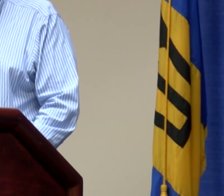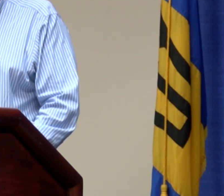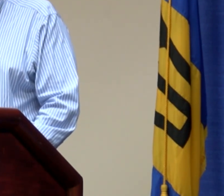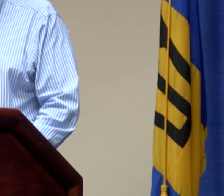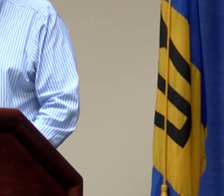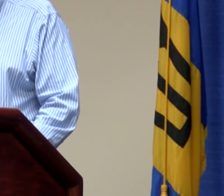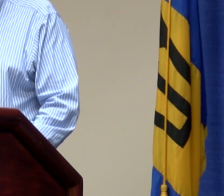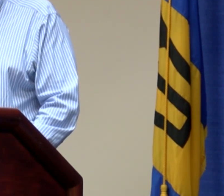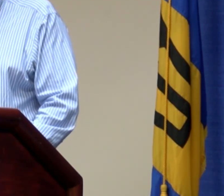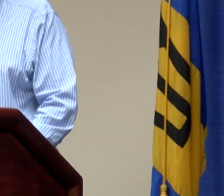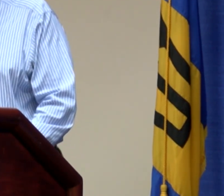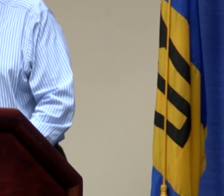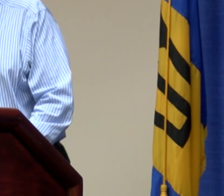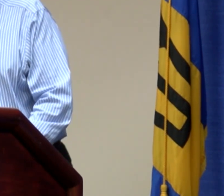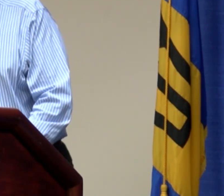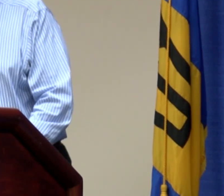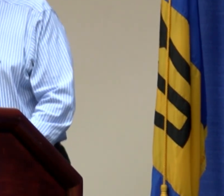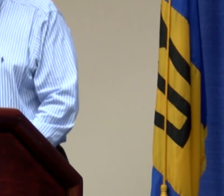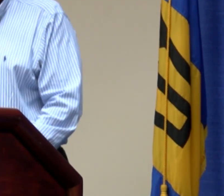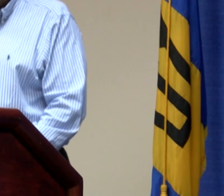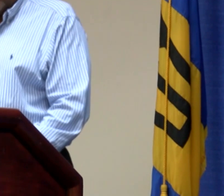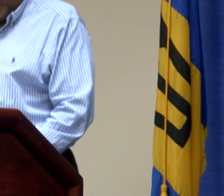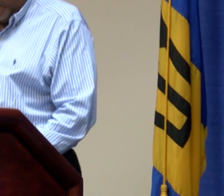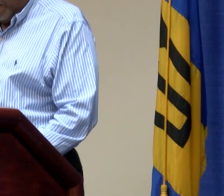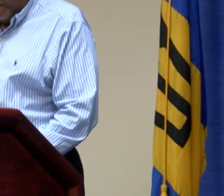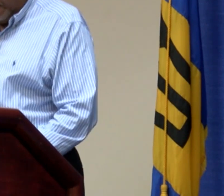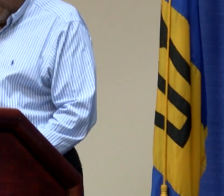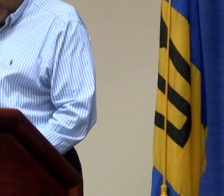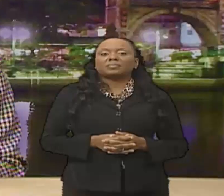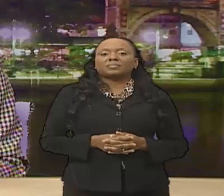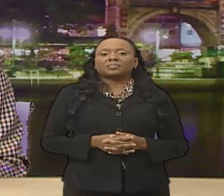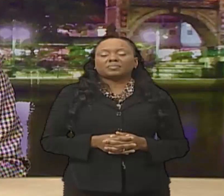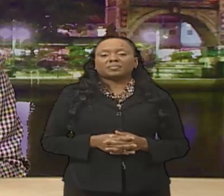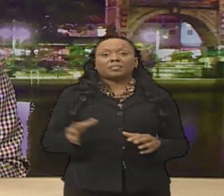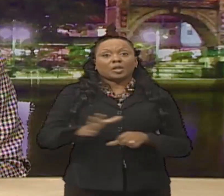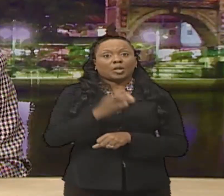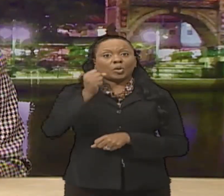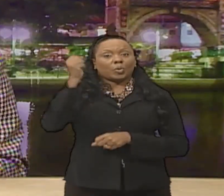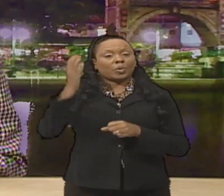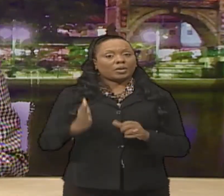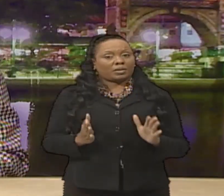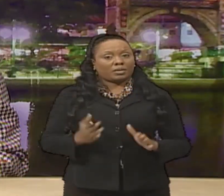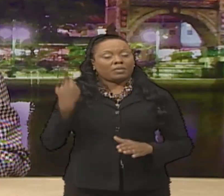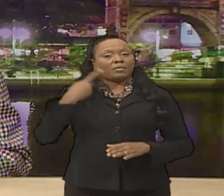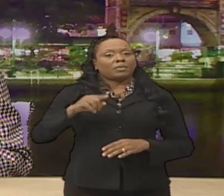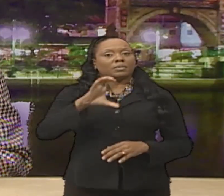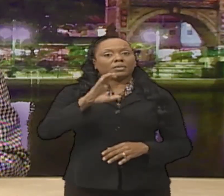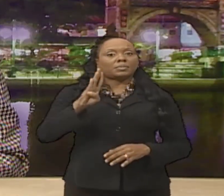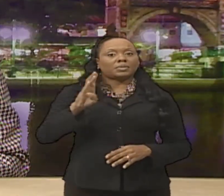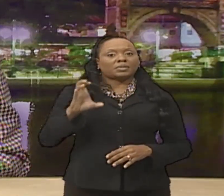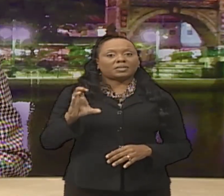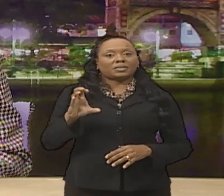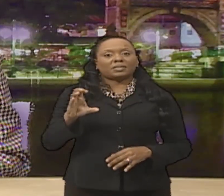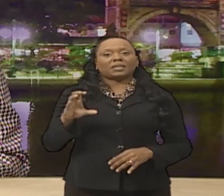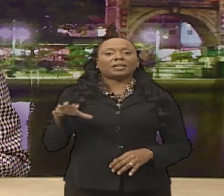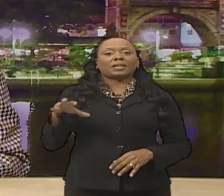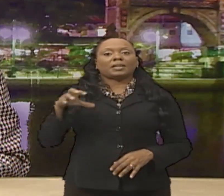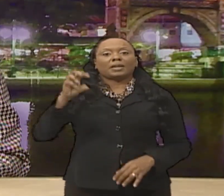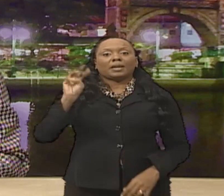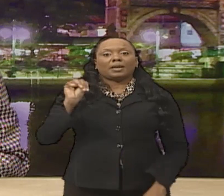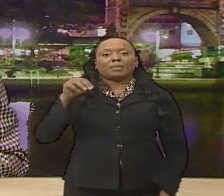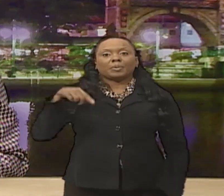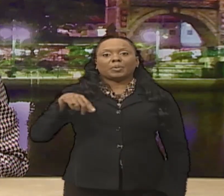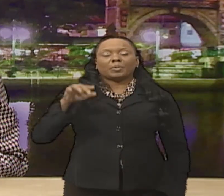multi-use forms and via an app on cell phones. The winner of CBC's 2018